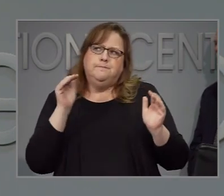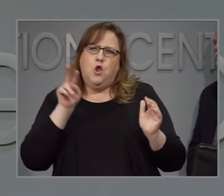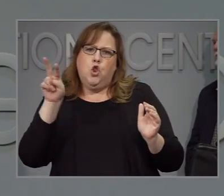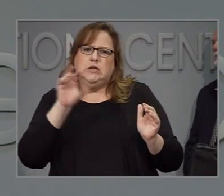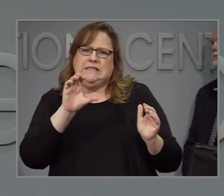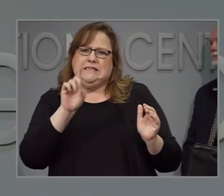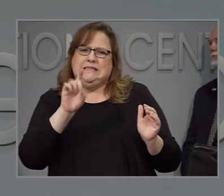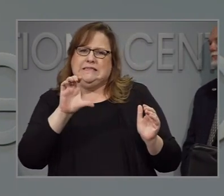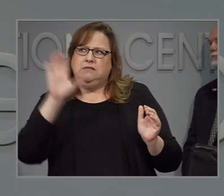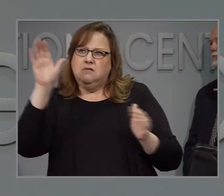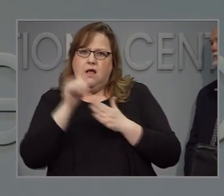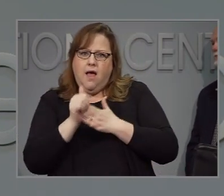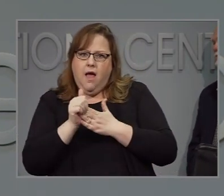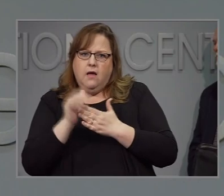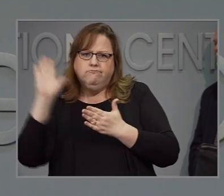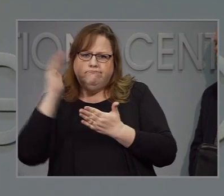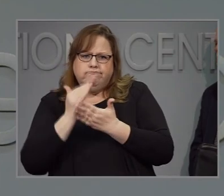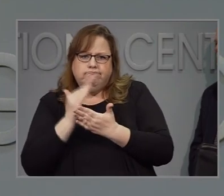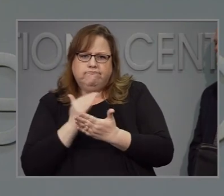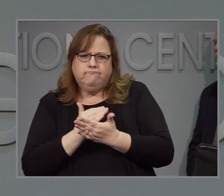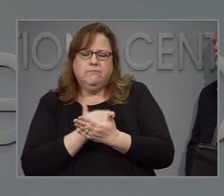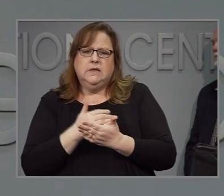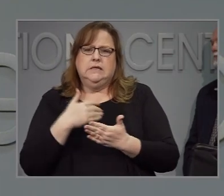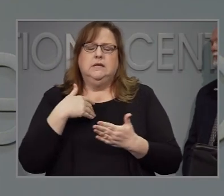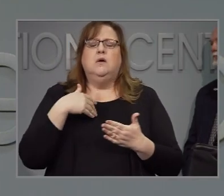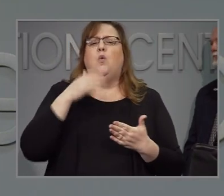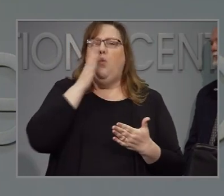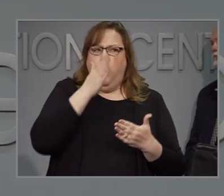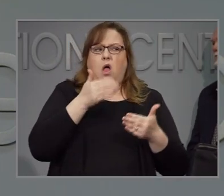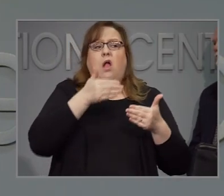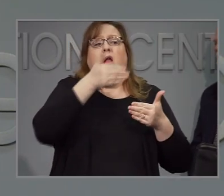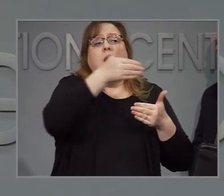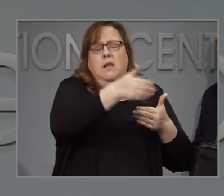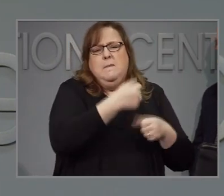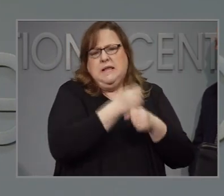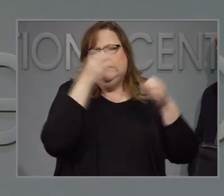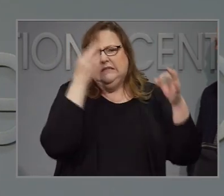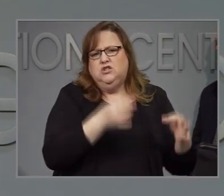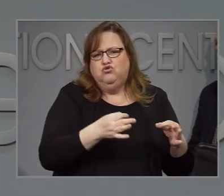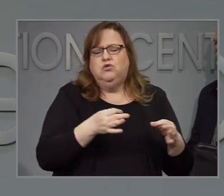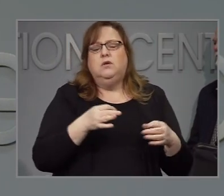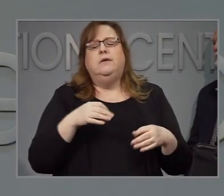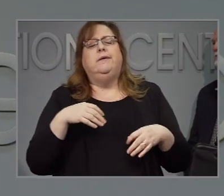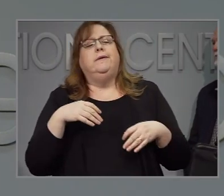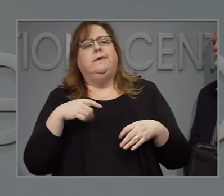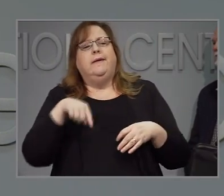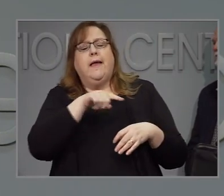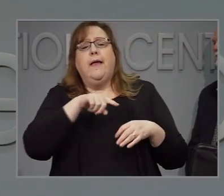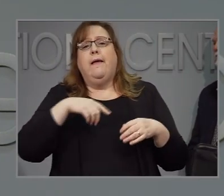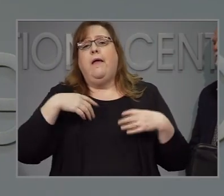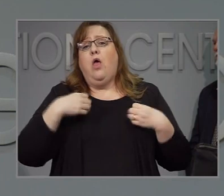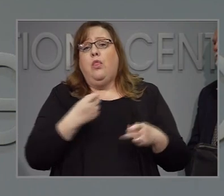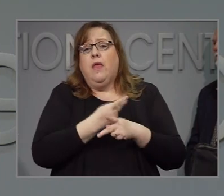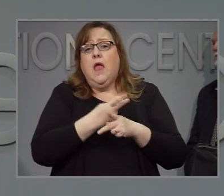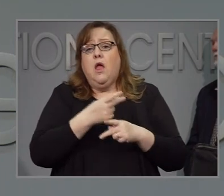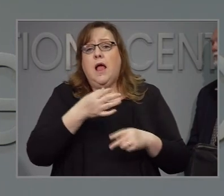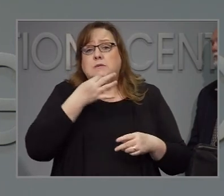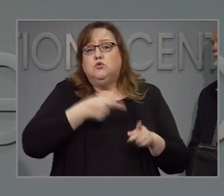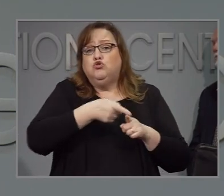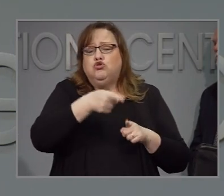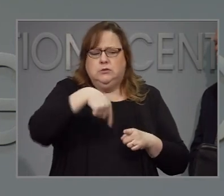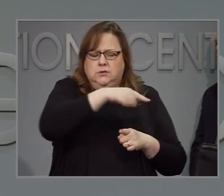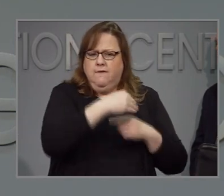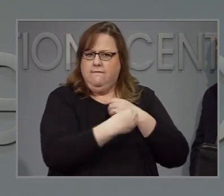we're going to kind of approach that as an individualized decision guided by our team of healthcare experts. At this